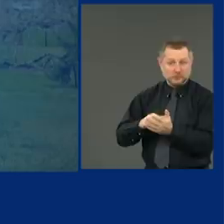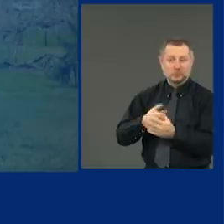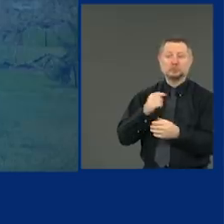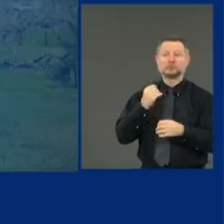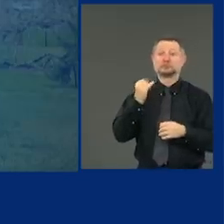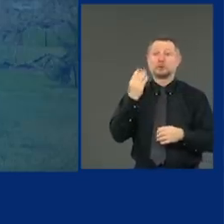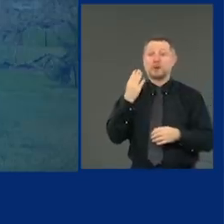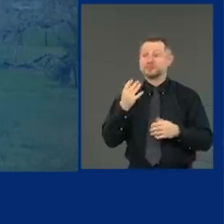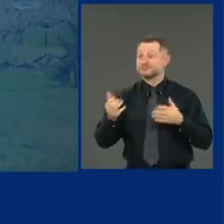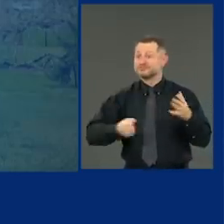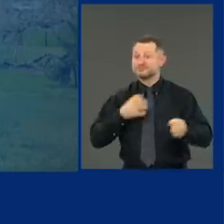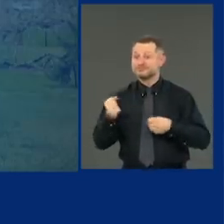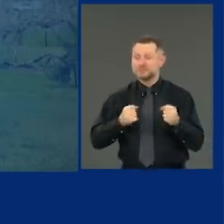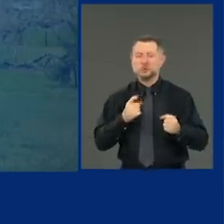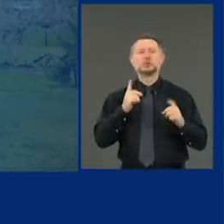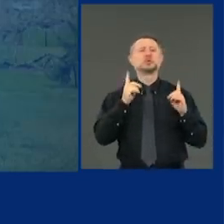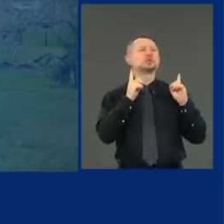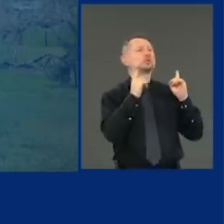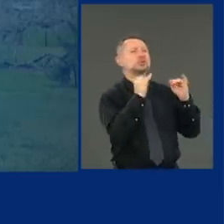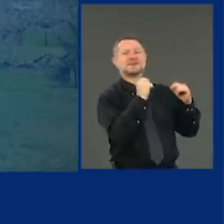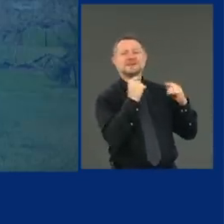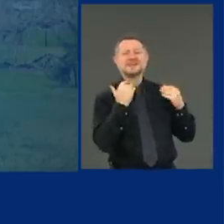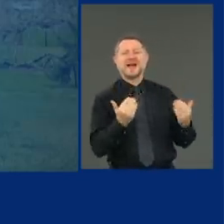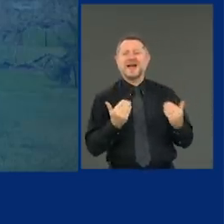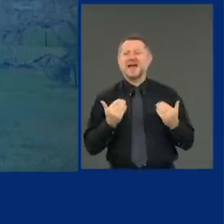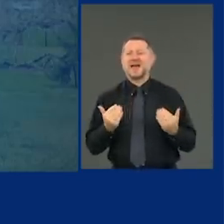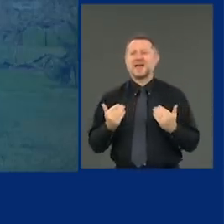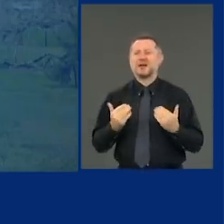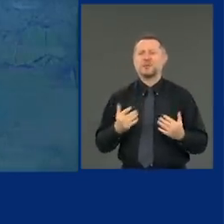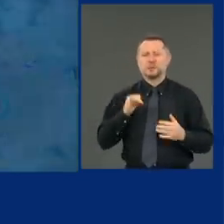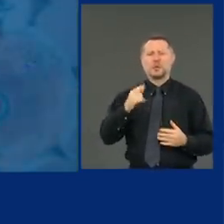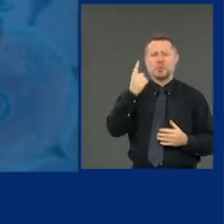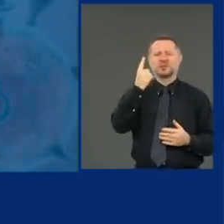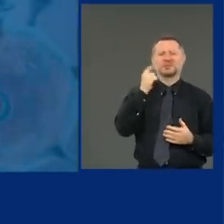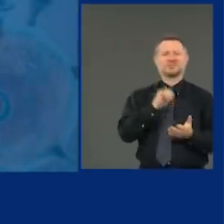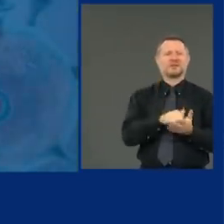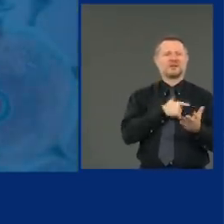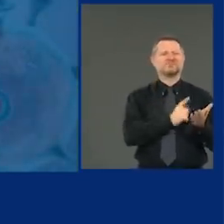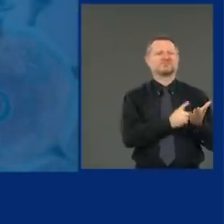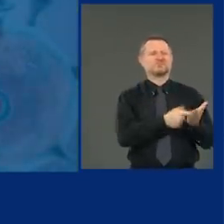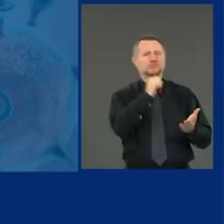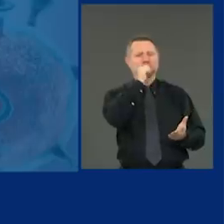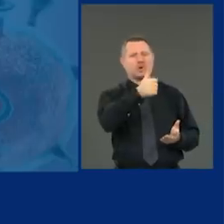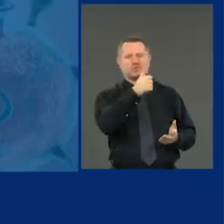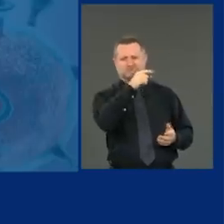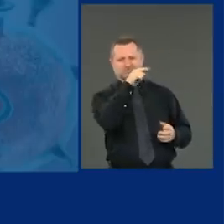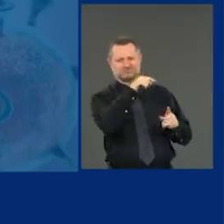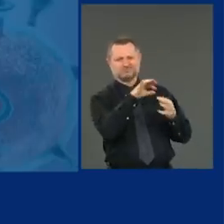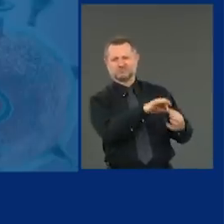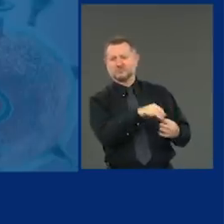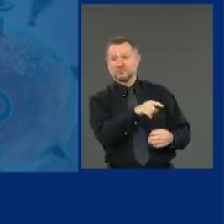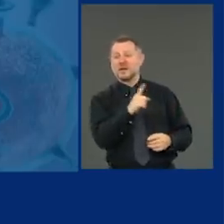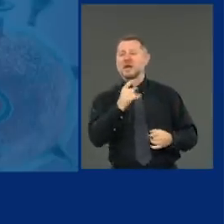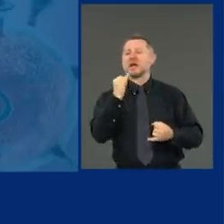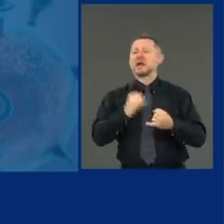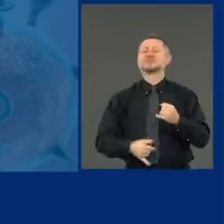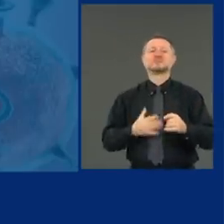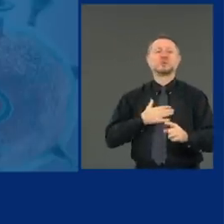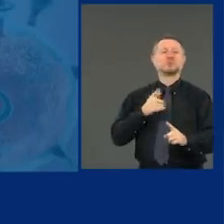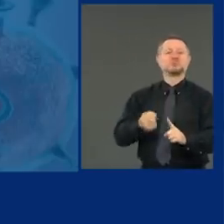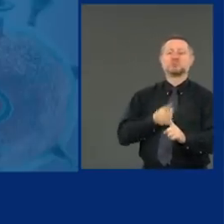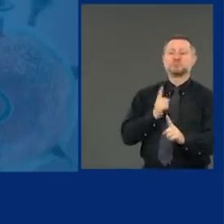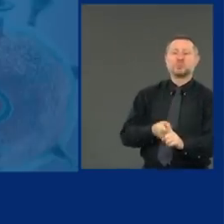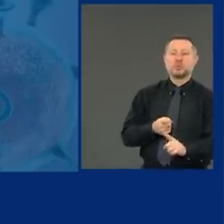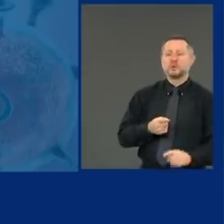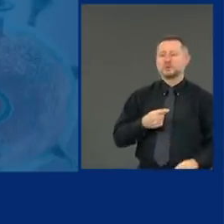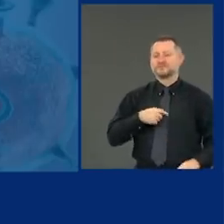now. And that's what one of the things I'm going to talk to the president about tomorrow. Last point, we did the Wear a Mask